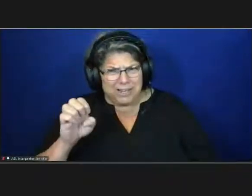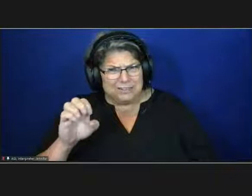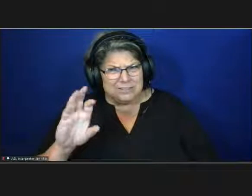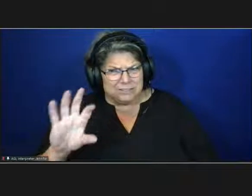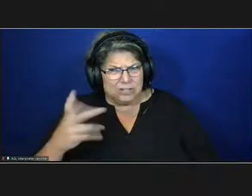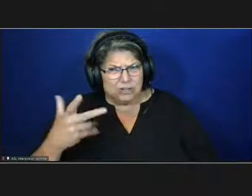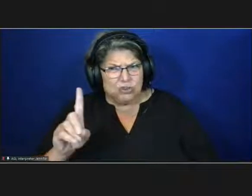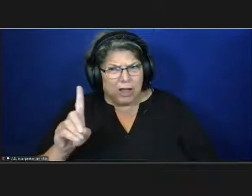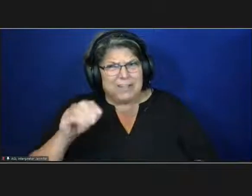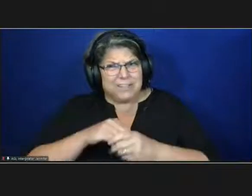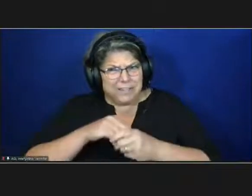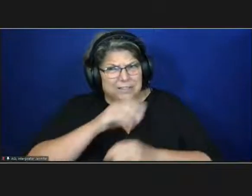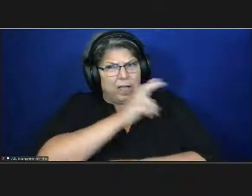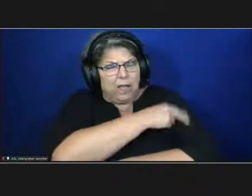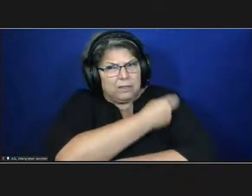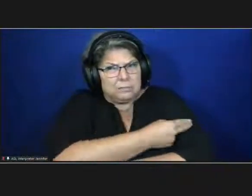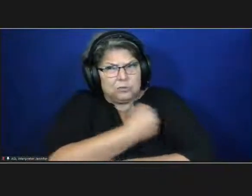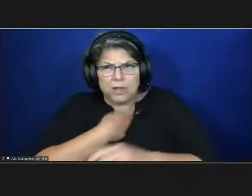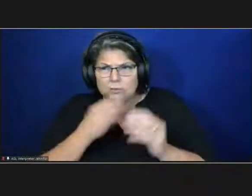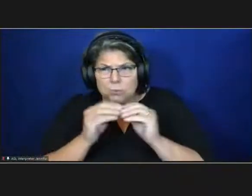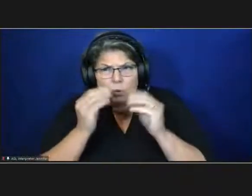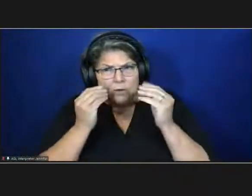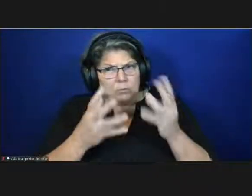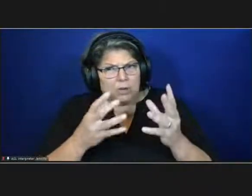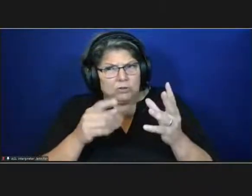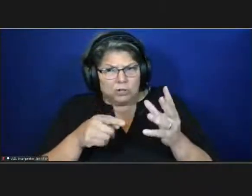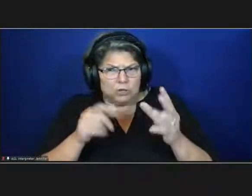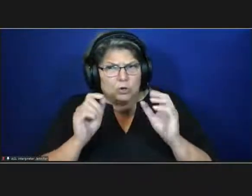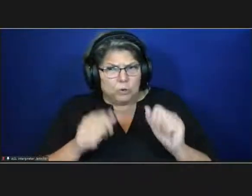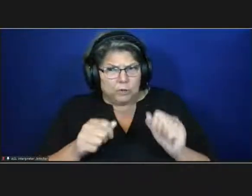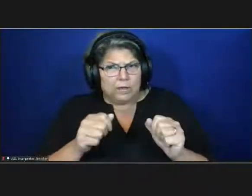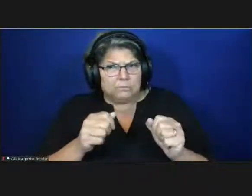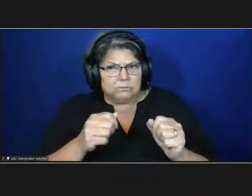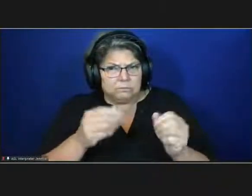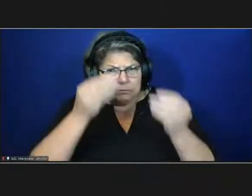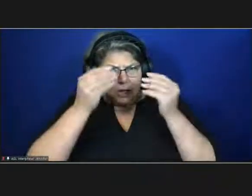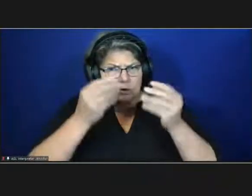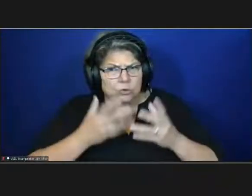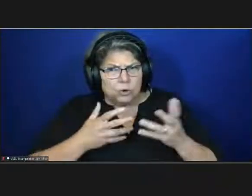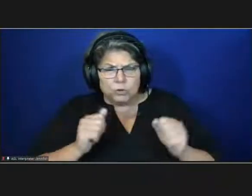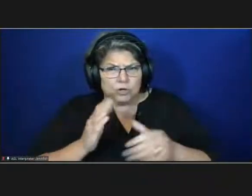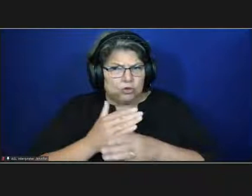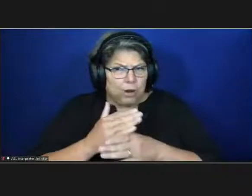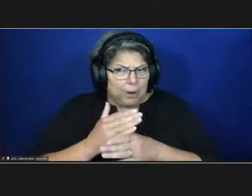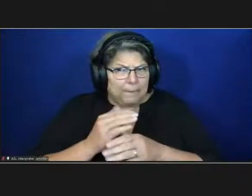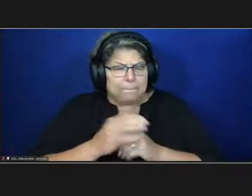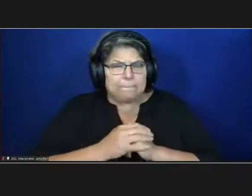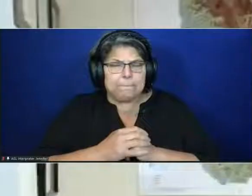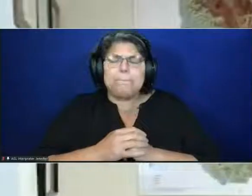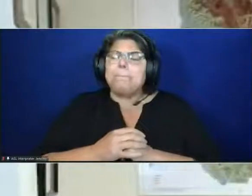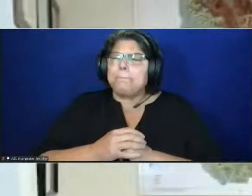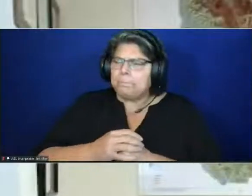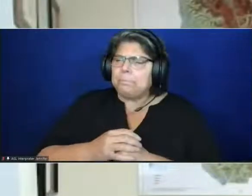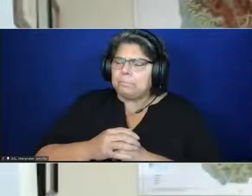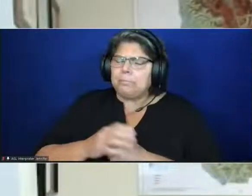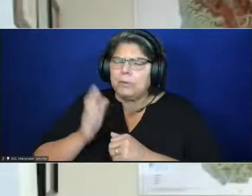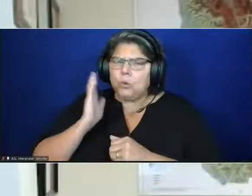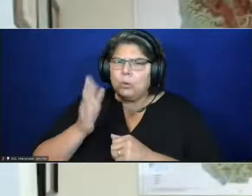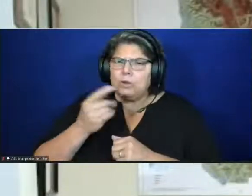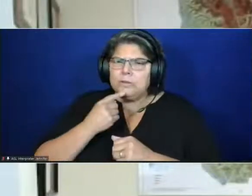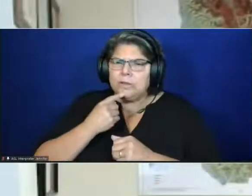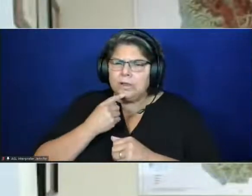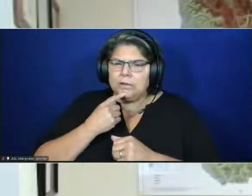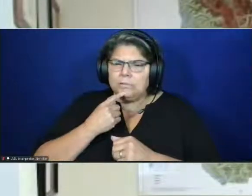there any update or further information that you're allowed to provide on that? Yeah, I will just say that it was a